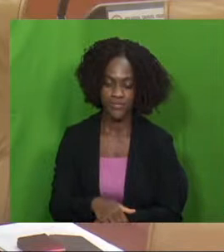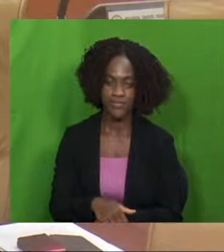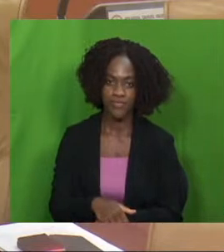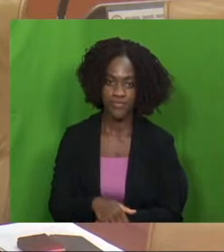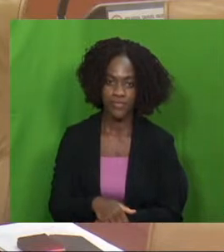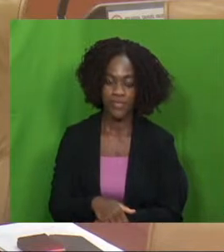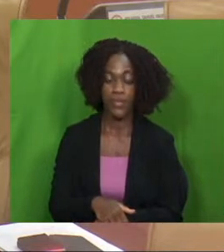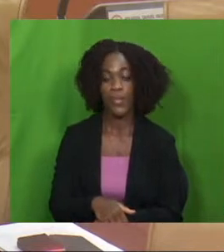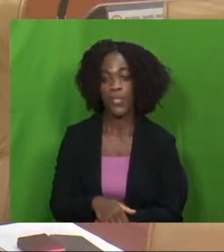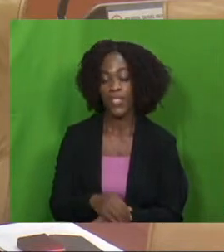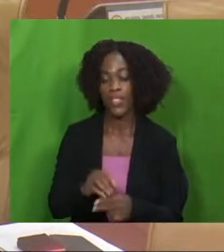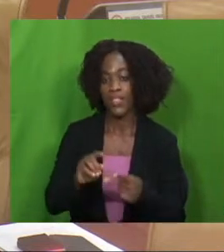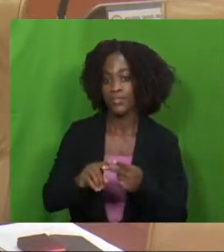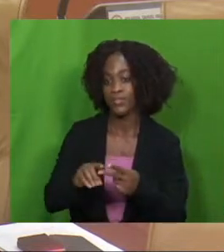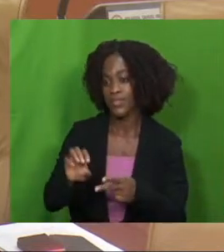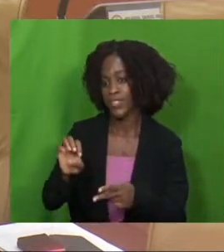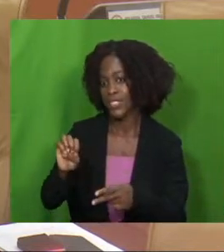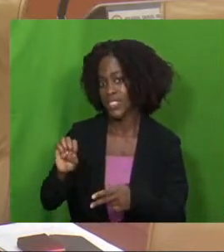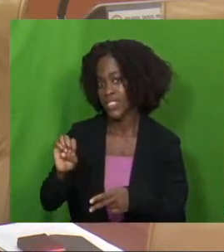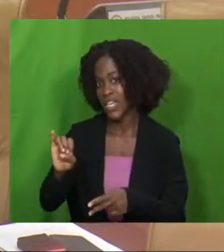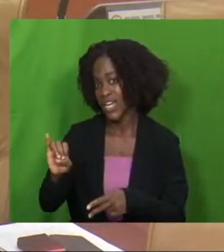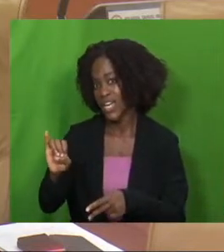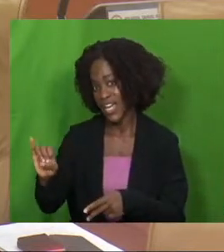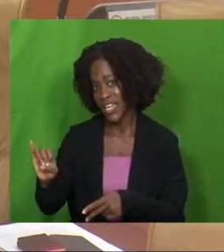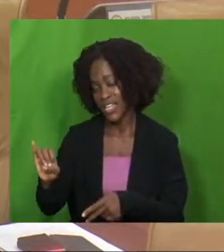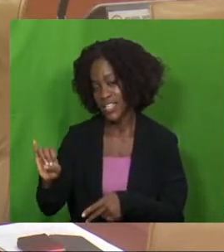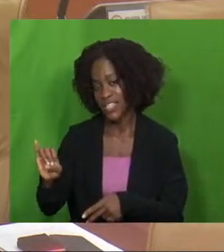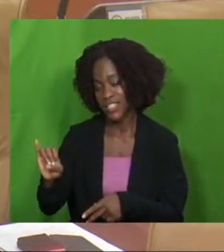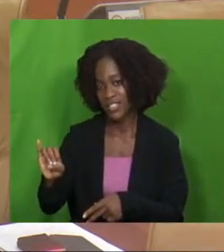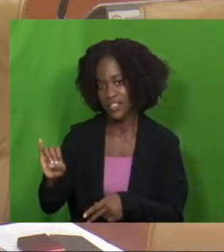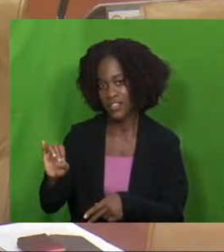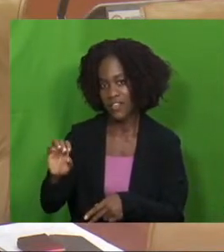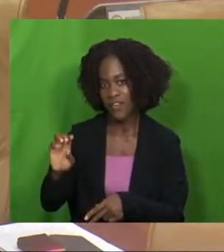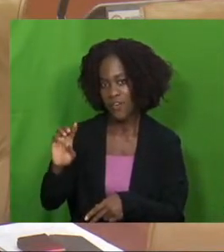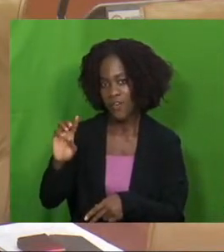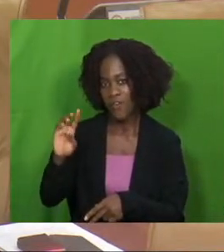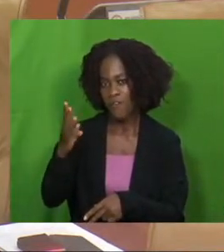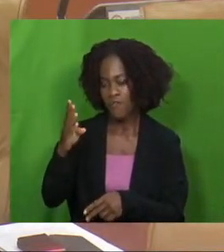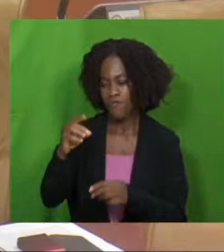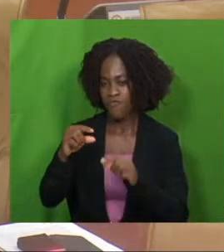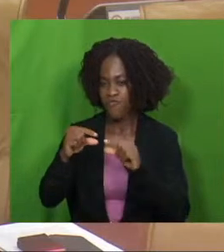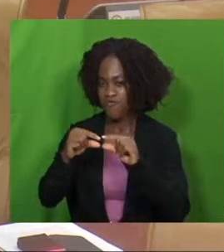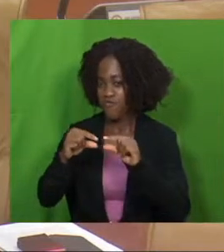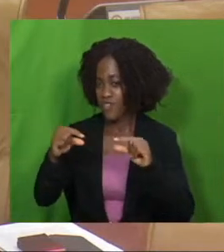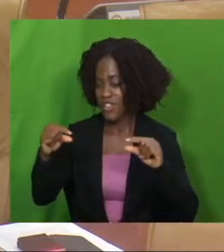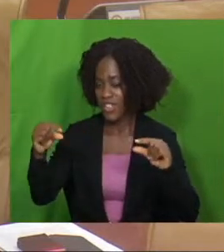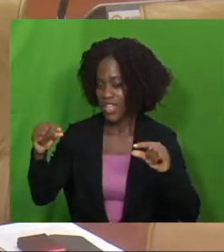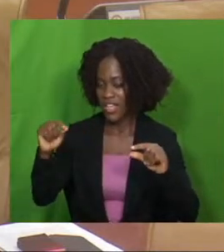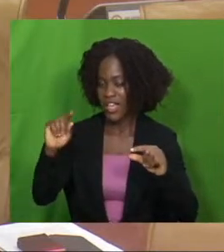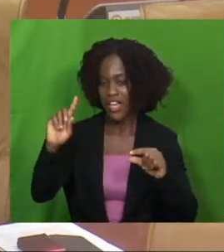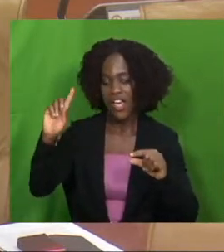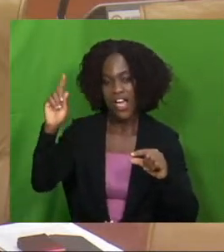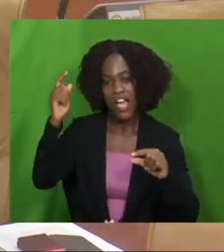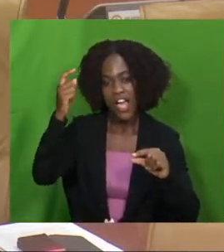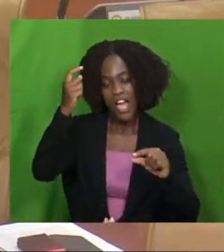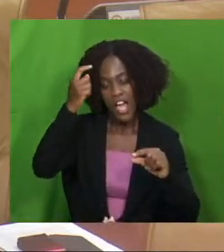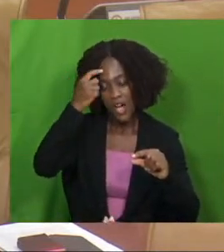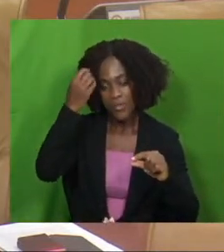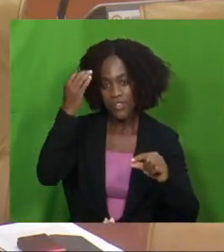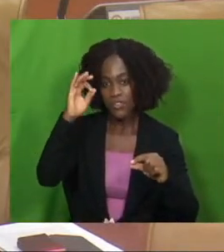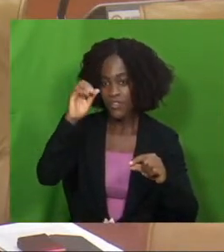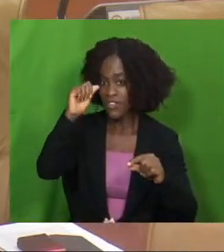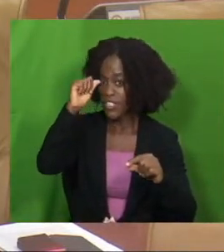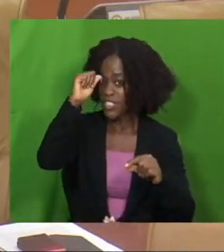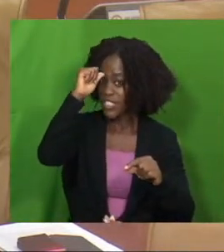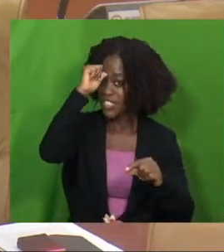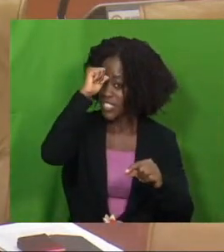item number EII, the fourth line, Government of India, not Government